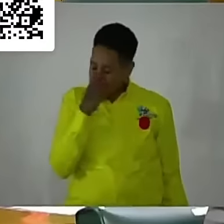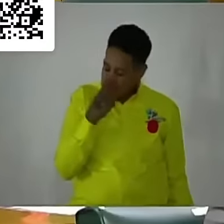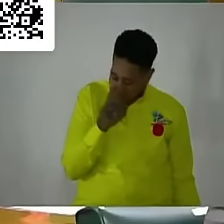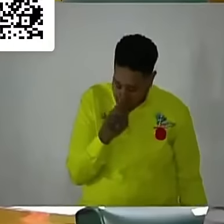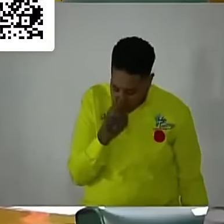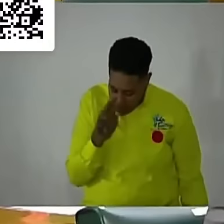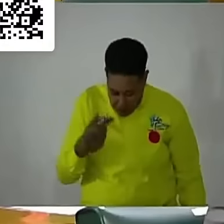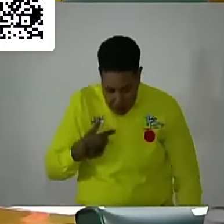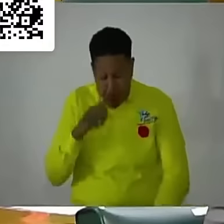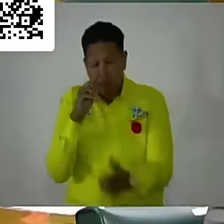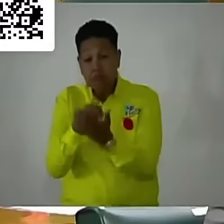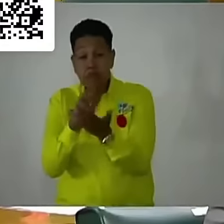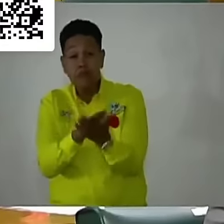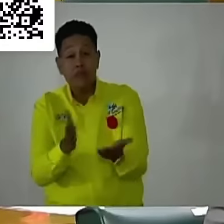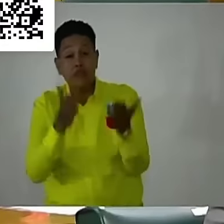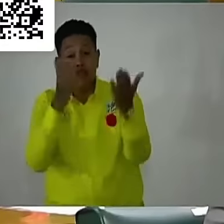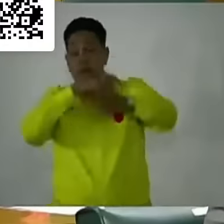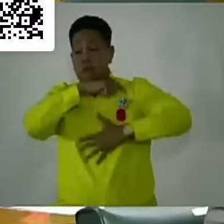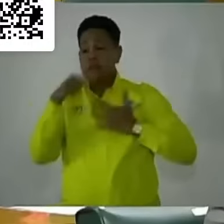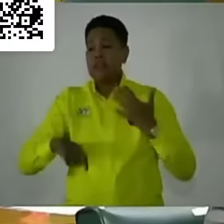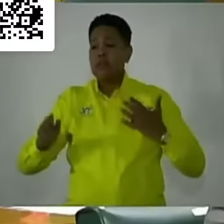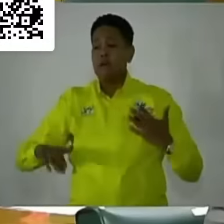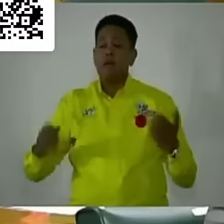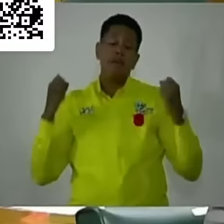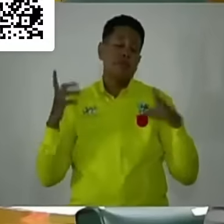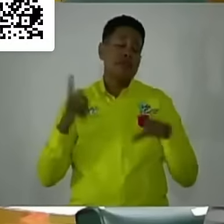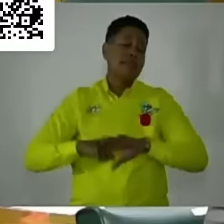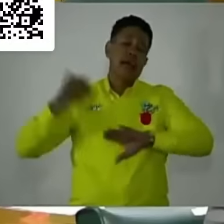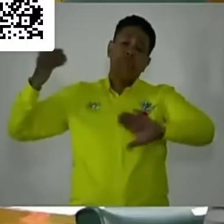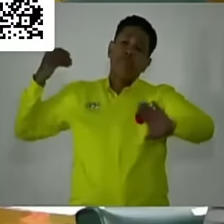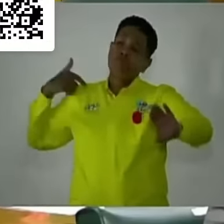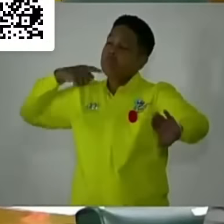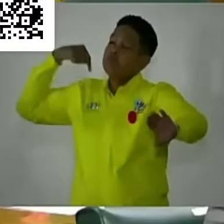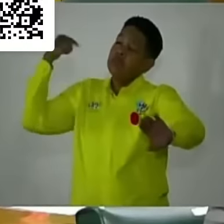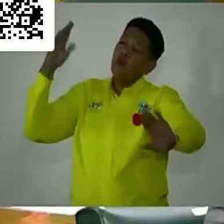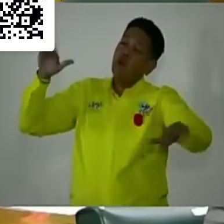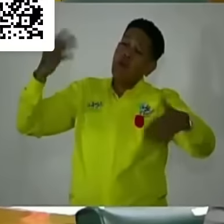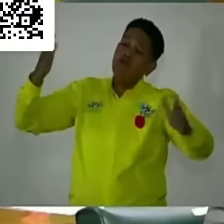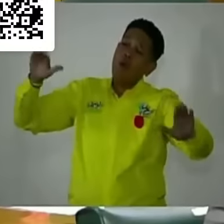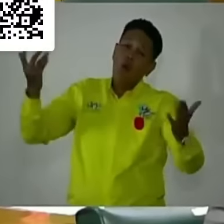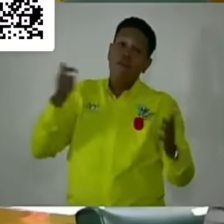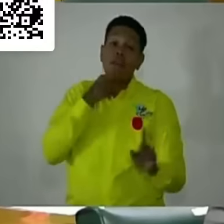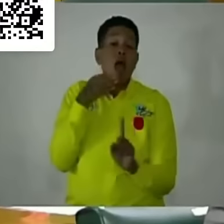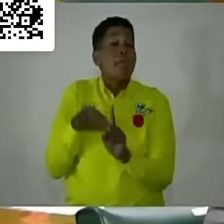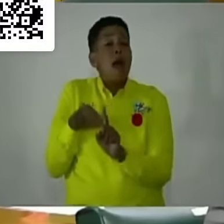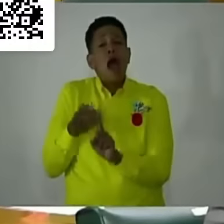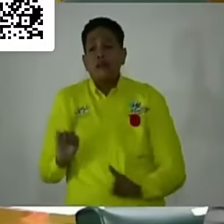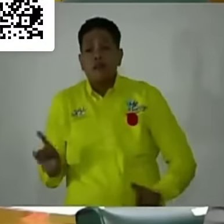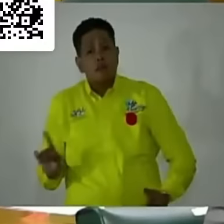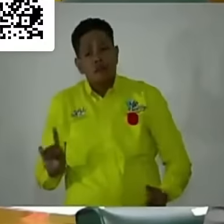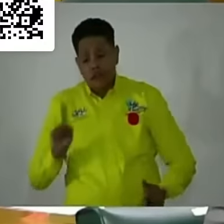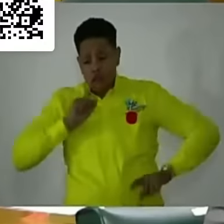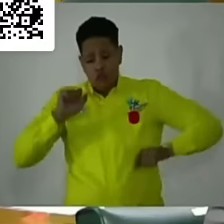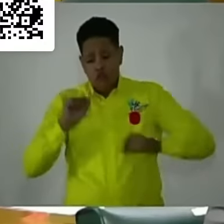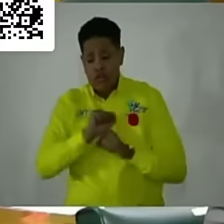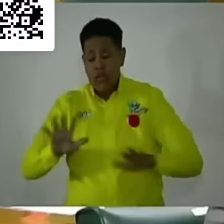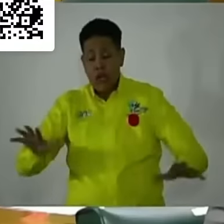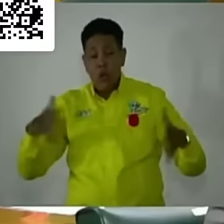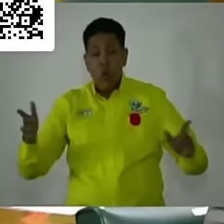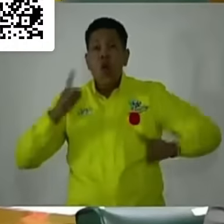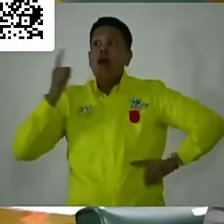a recommendation in this house many times before, and this is not a partisan recommendation. This is